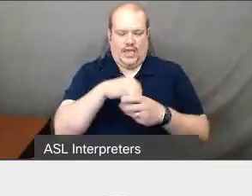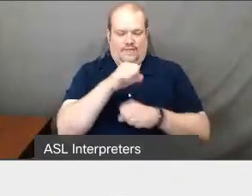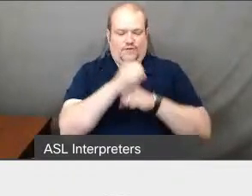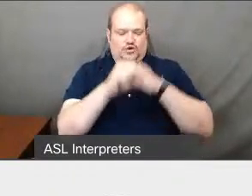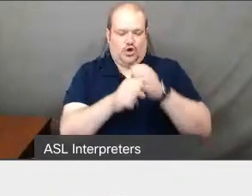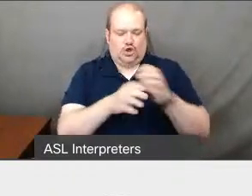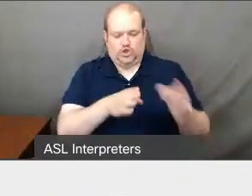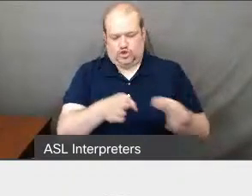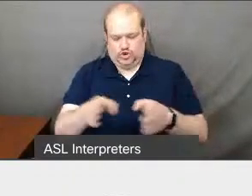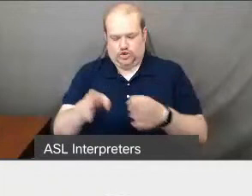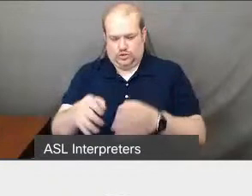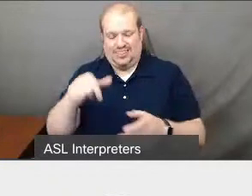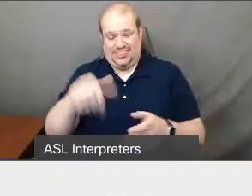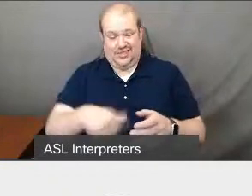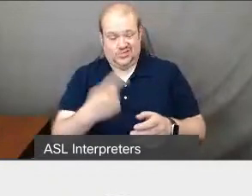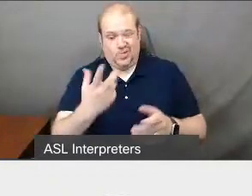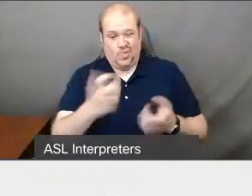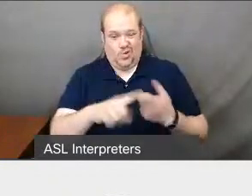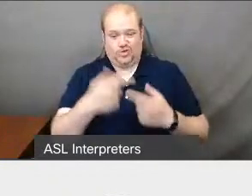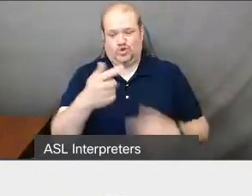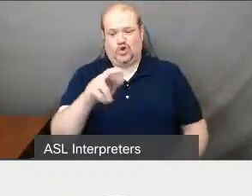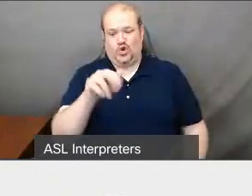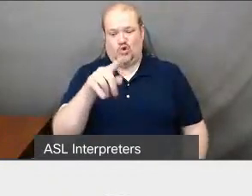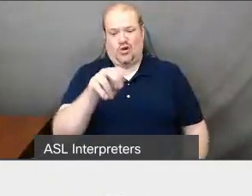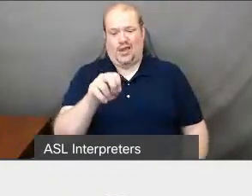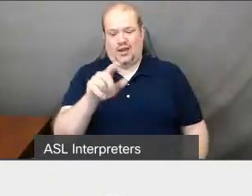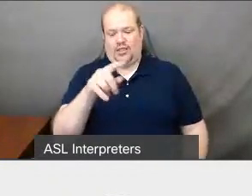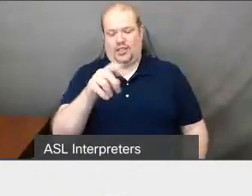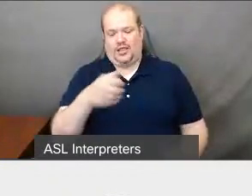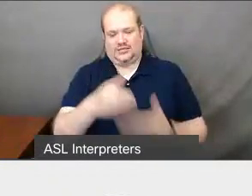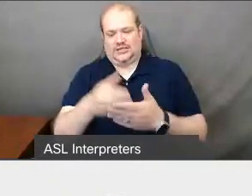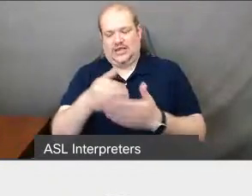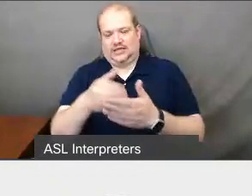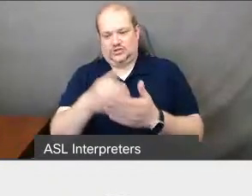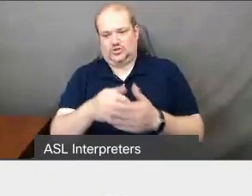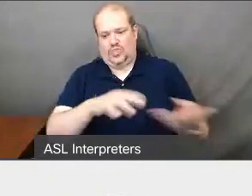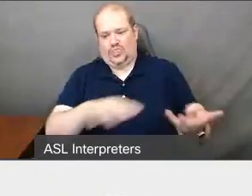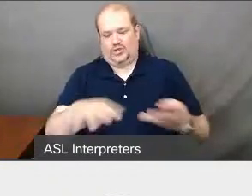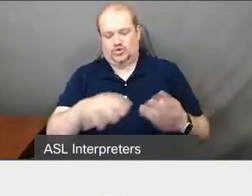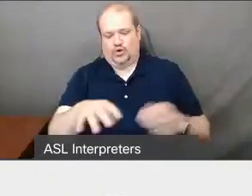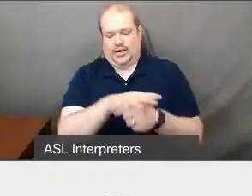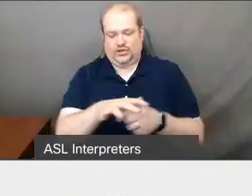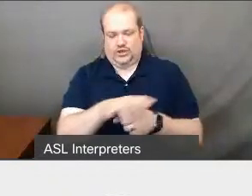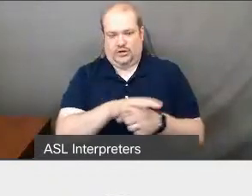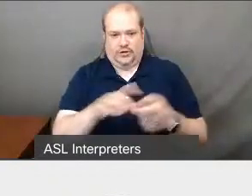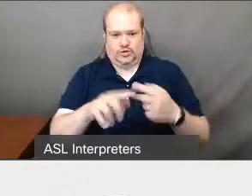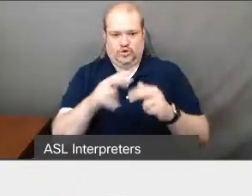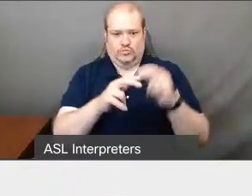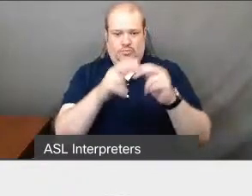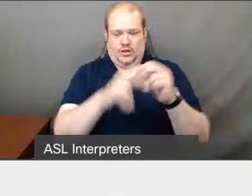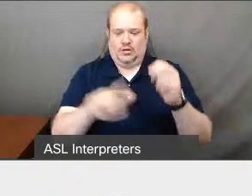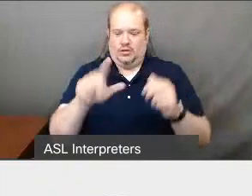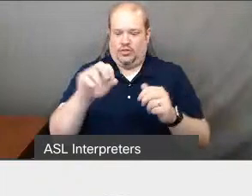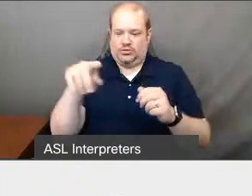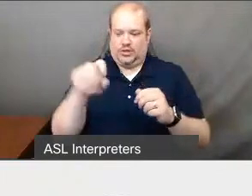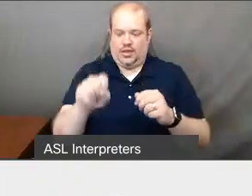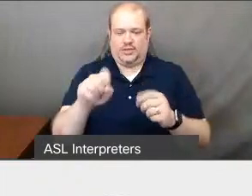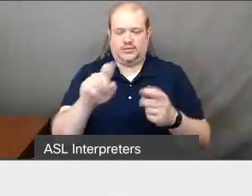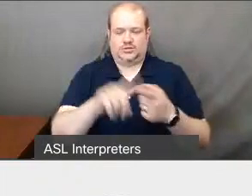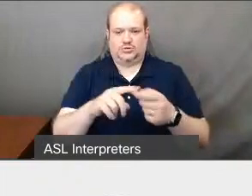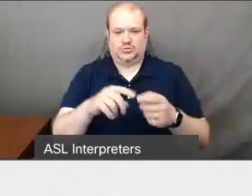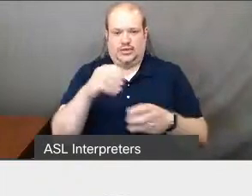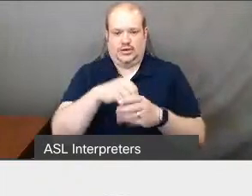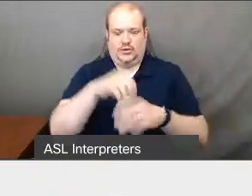one, they want to grade the lots next to where the drainage area is to build those lots up to get them